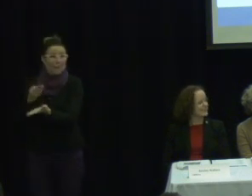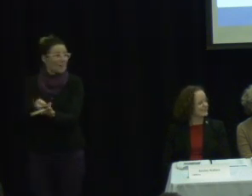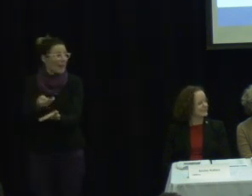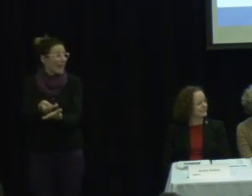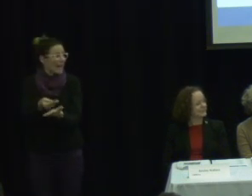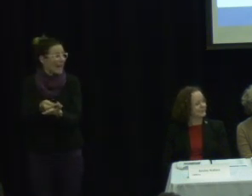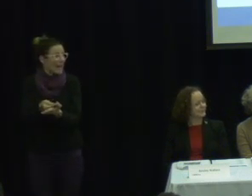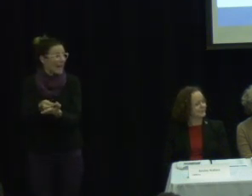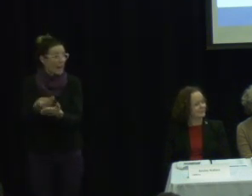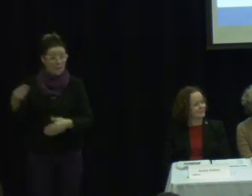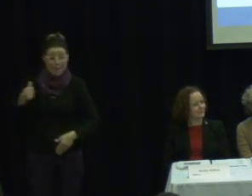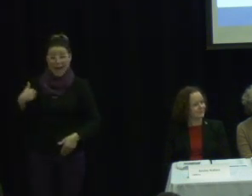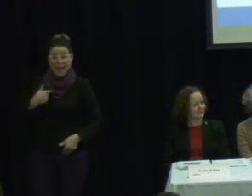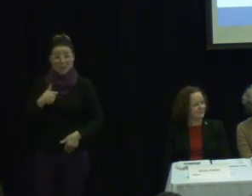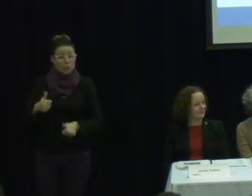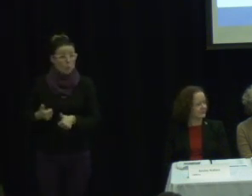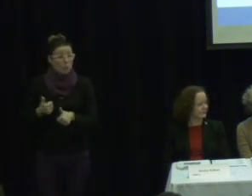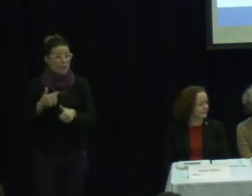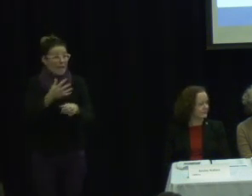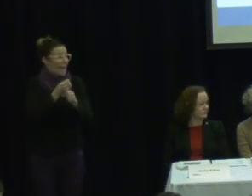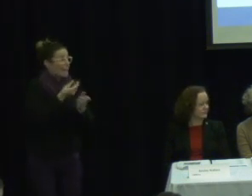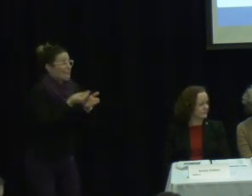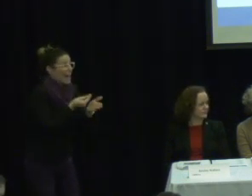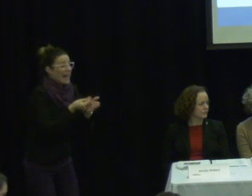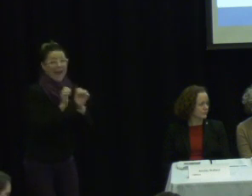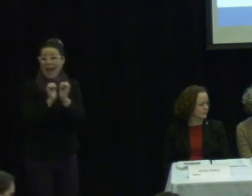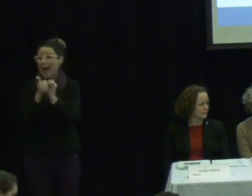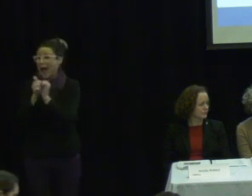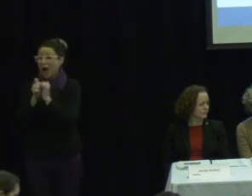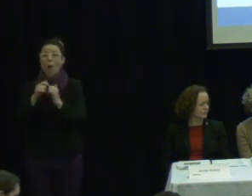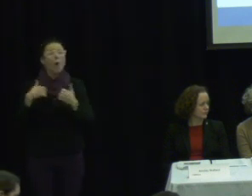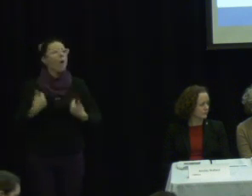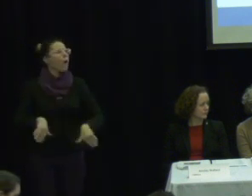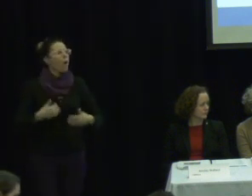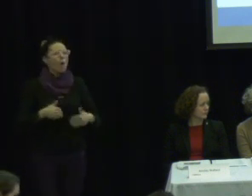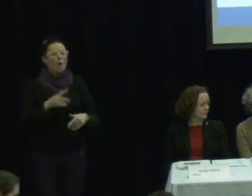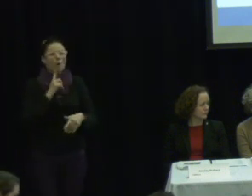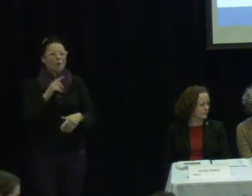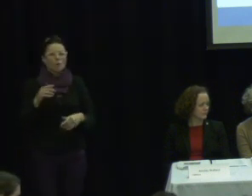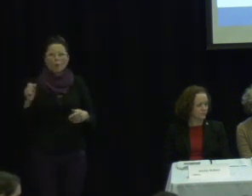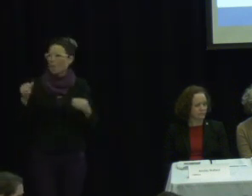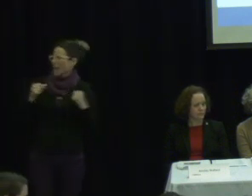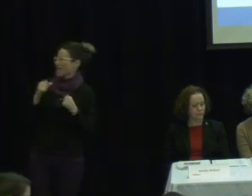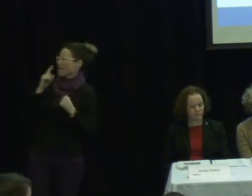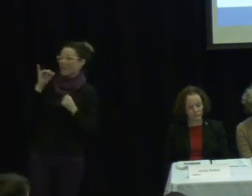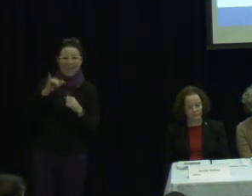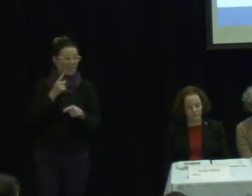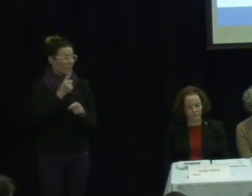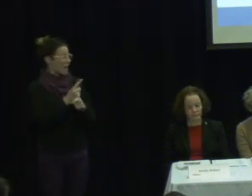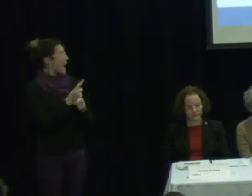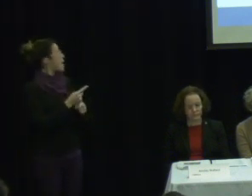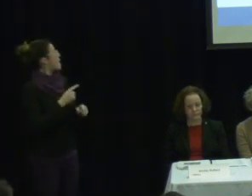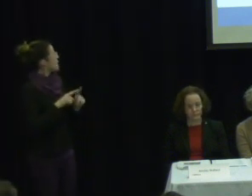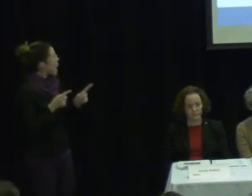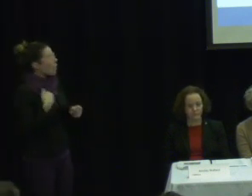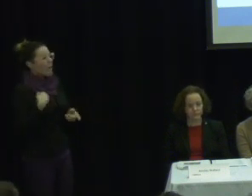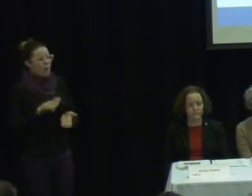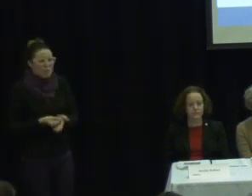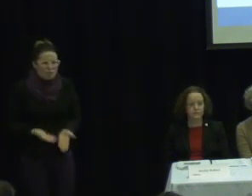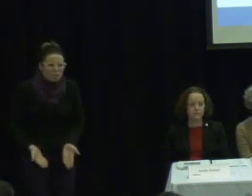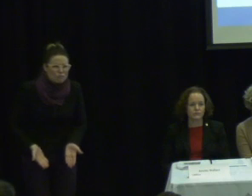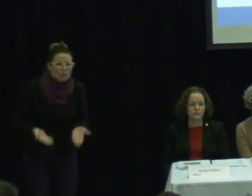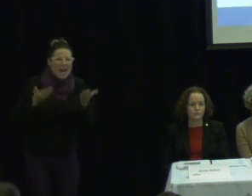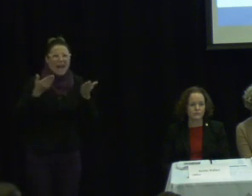But the fact that we raised last year a record $7.3 million to benefit USM students in scholarships